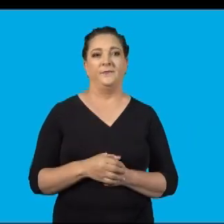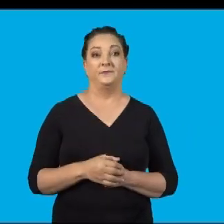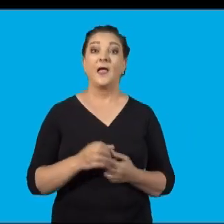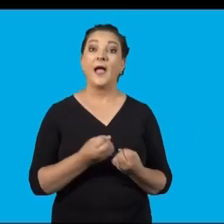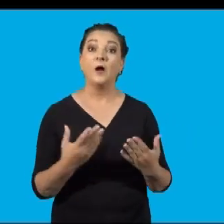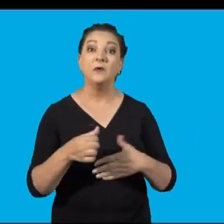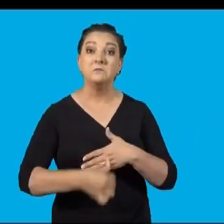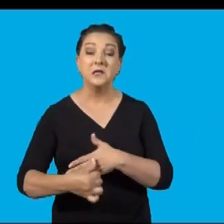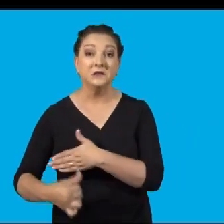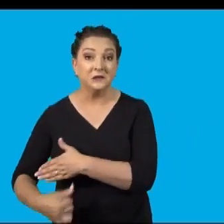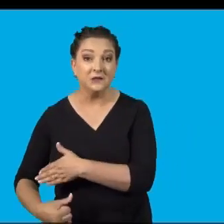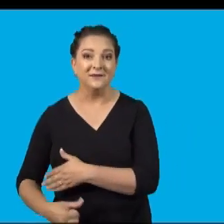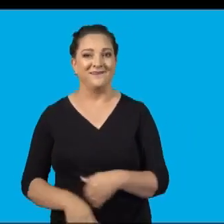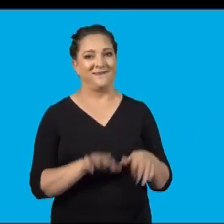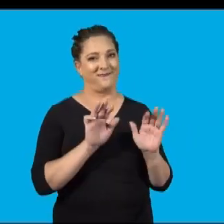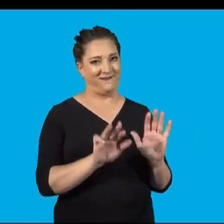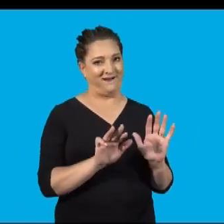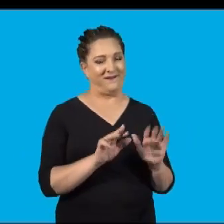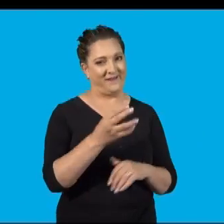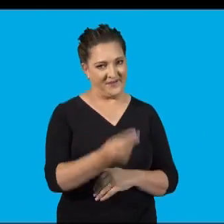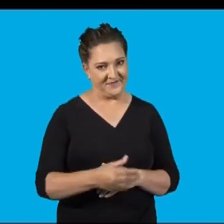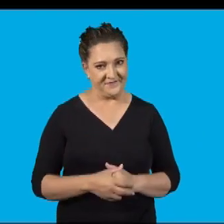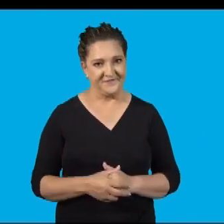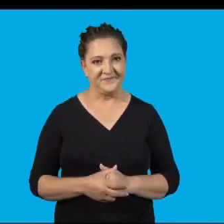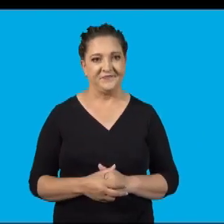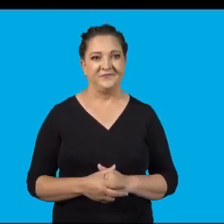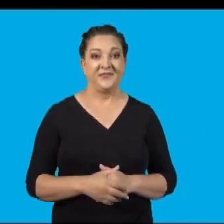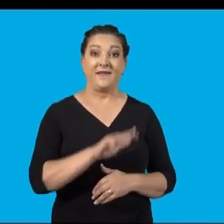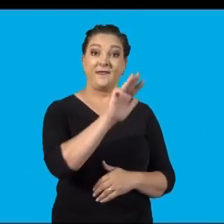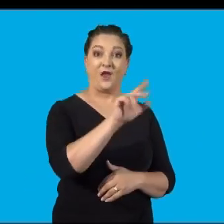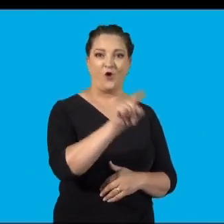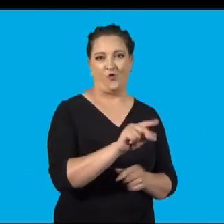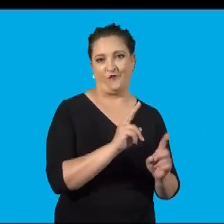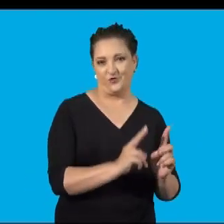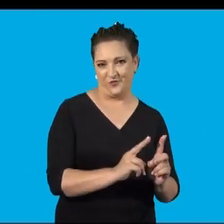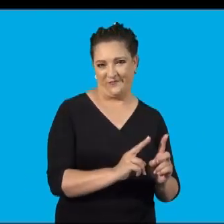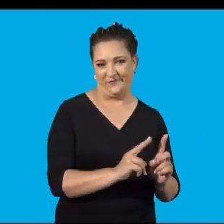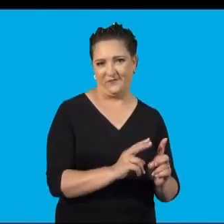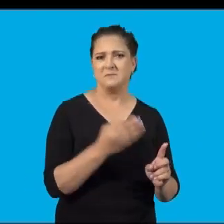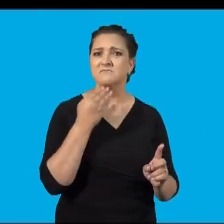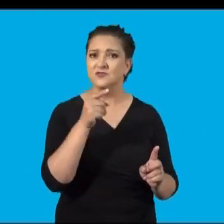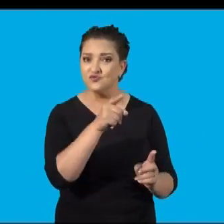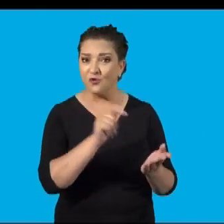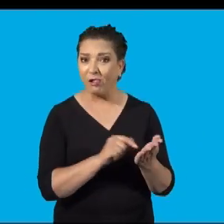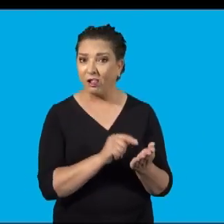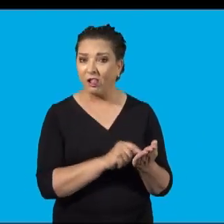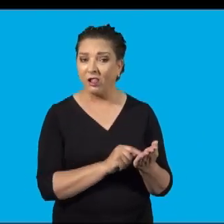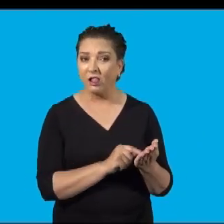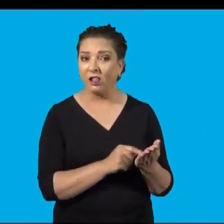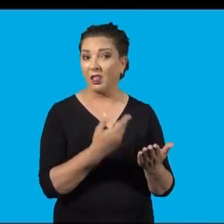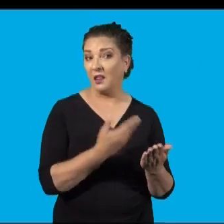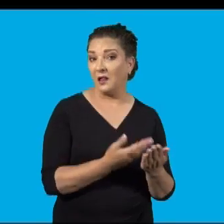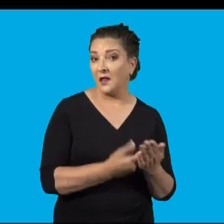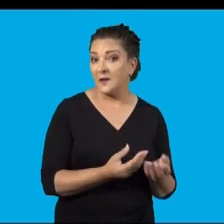Okay, so I'm going to come here. How many months do I have there? I have 9 months. Multiply by 9 over 12. Calculators,